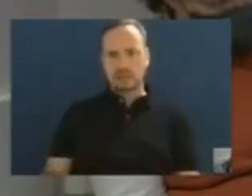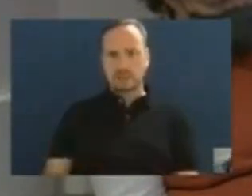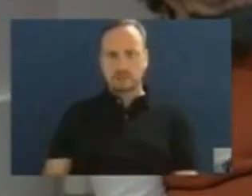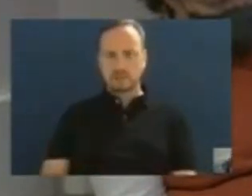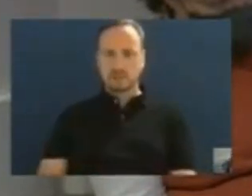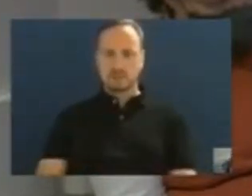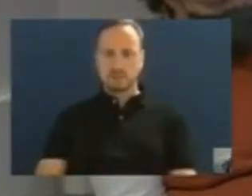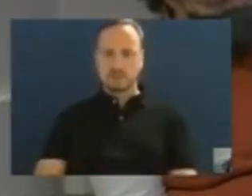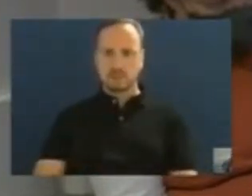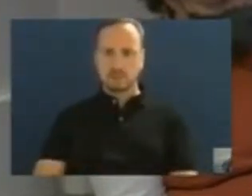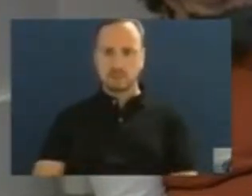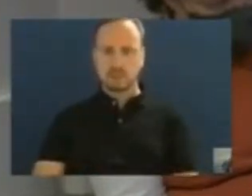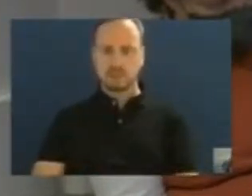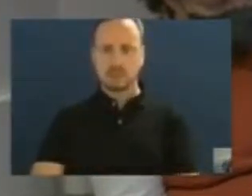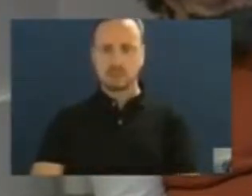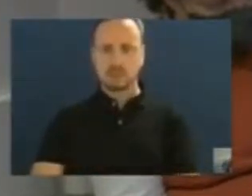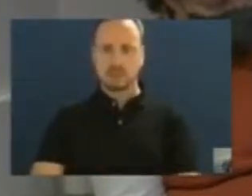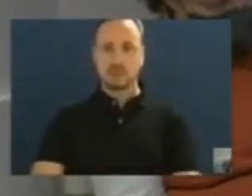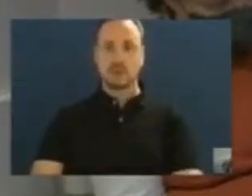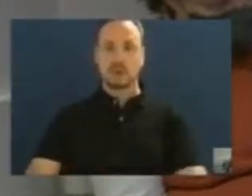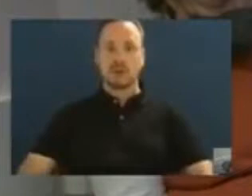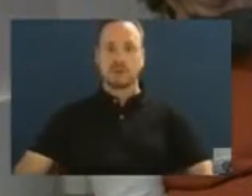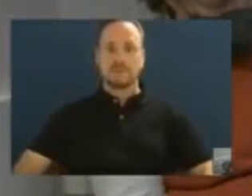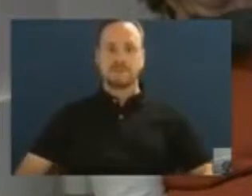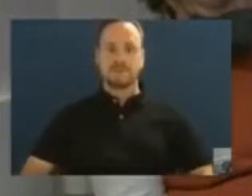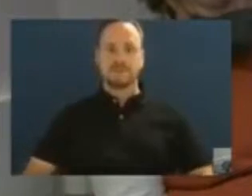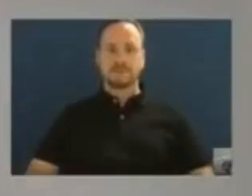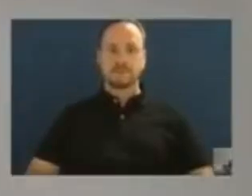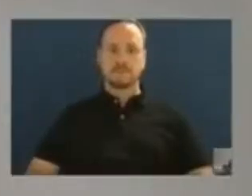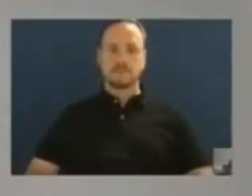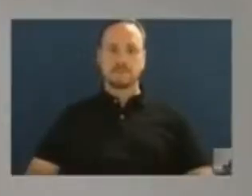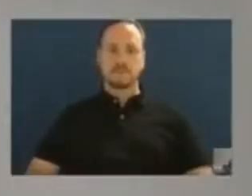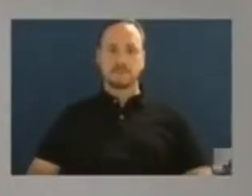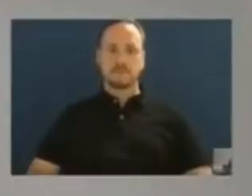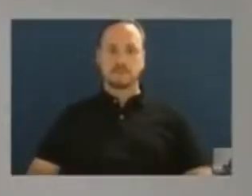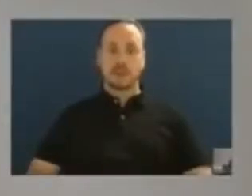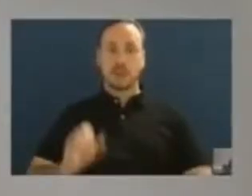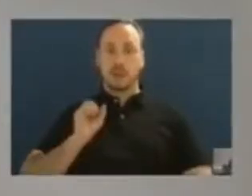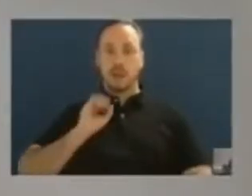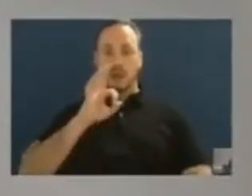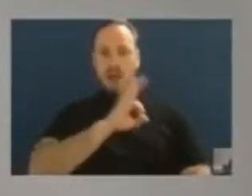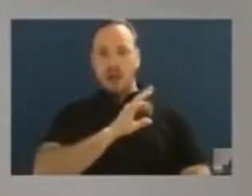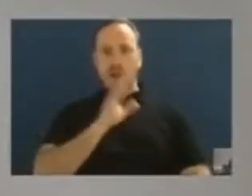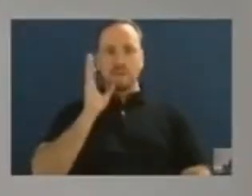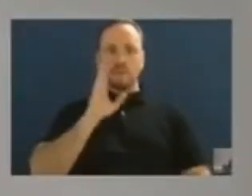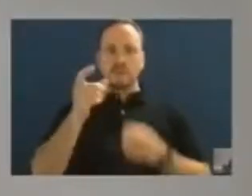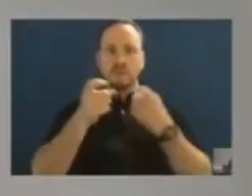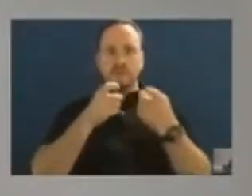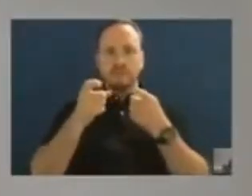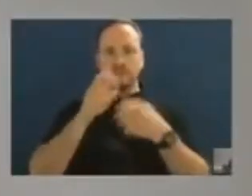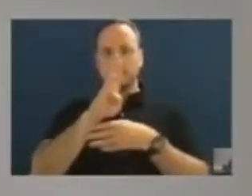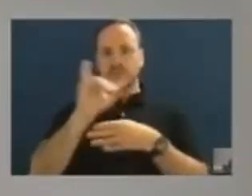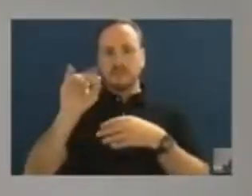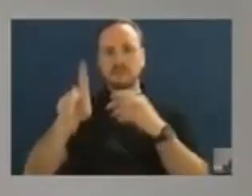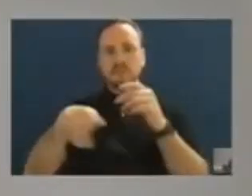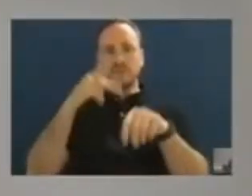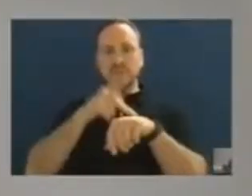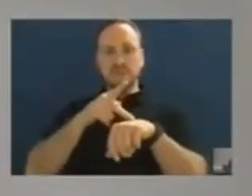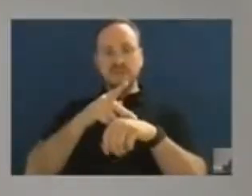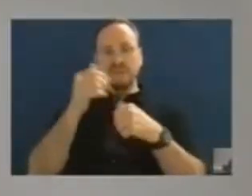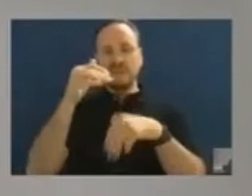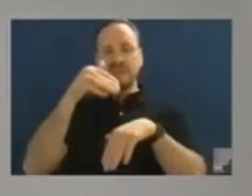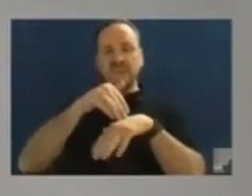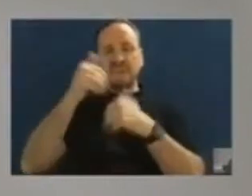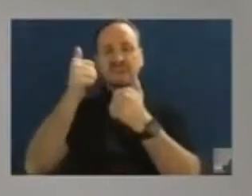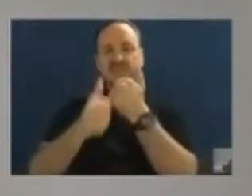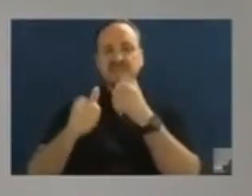supervised? So the staffing is going to be managed by the principal at each site, using the existing staff who are reporting daily